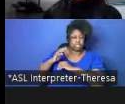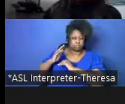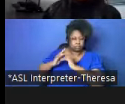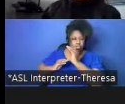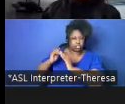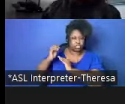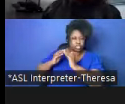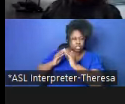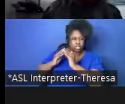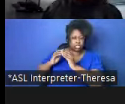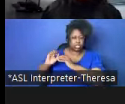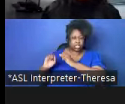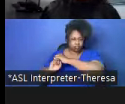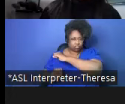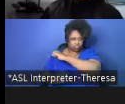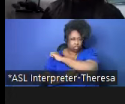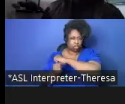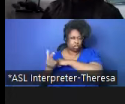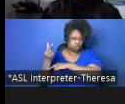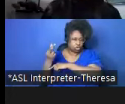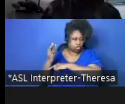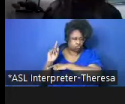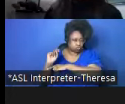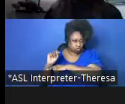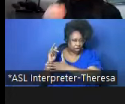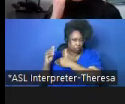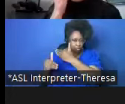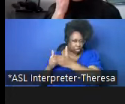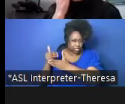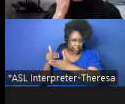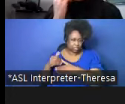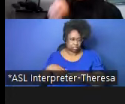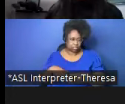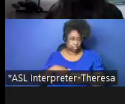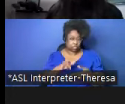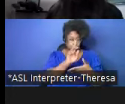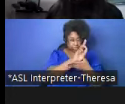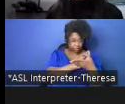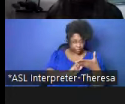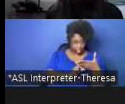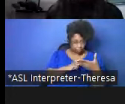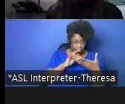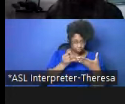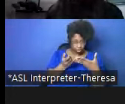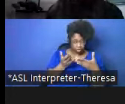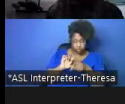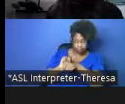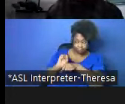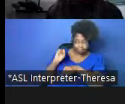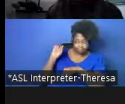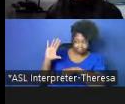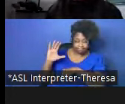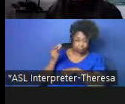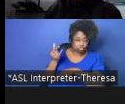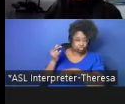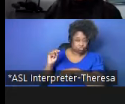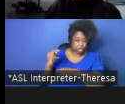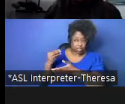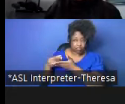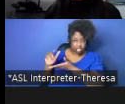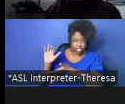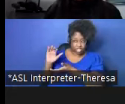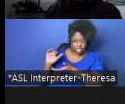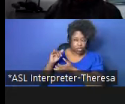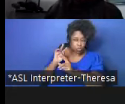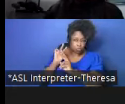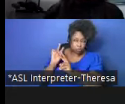grant application process. So we did submit that project for grant funding. We're very hopeful that we can